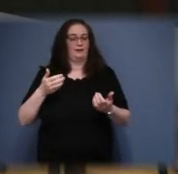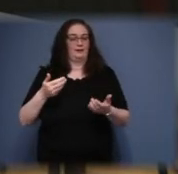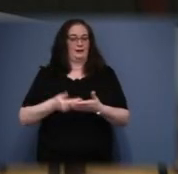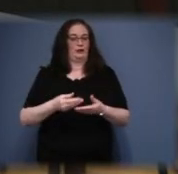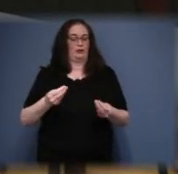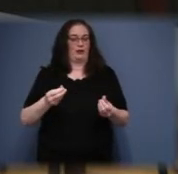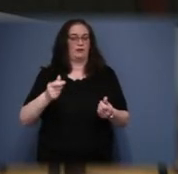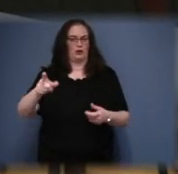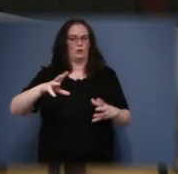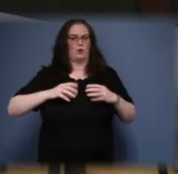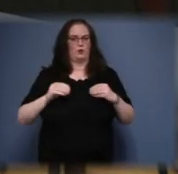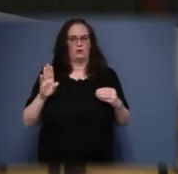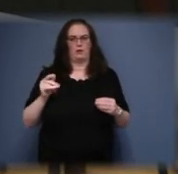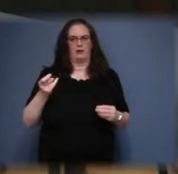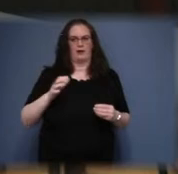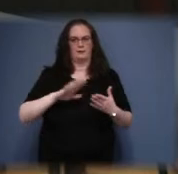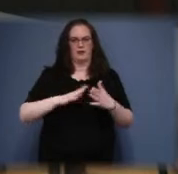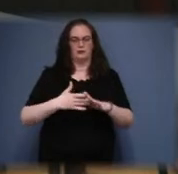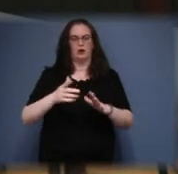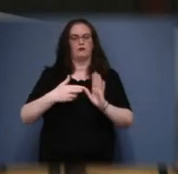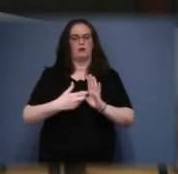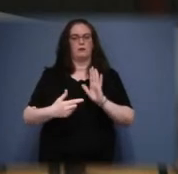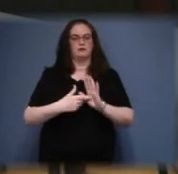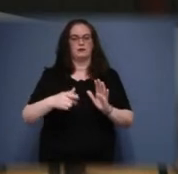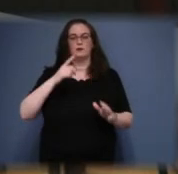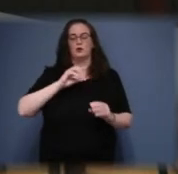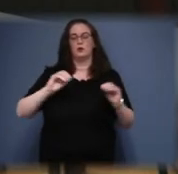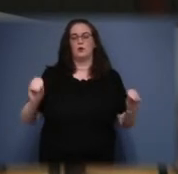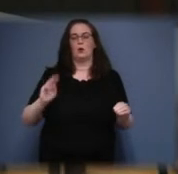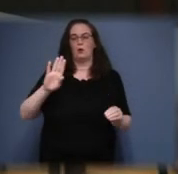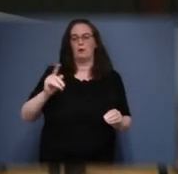Buckingham Township, and I represent the group No Buckingham